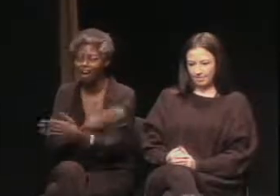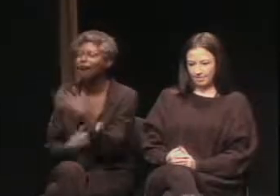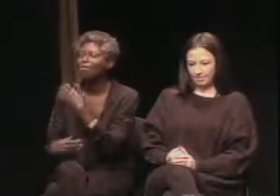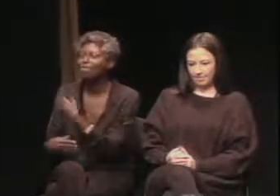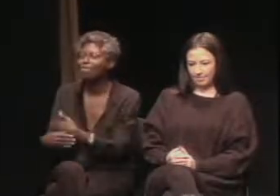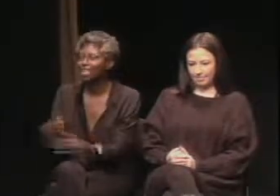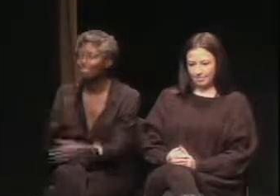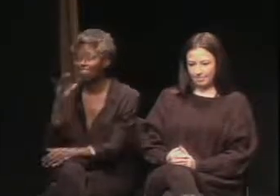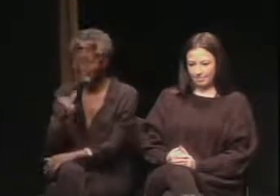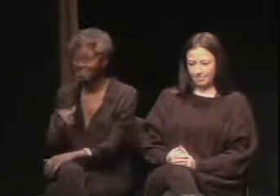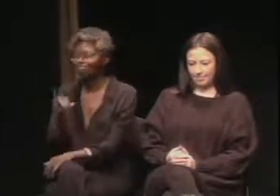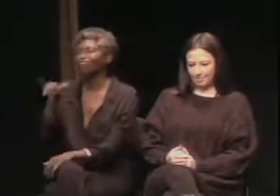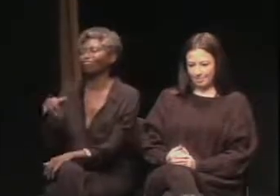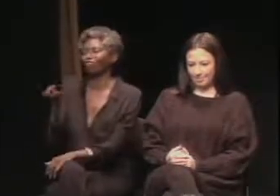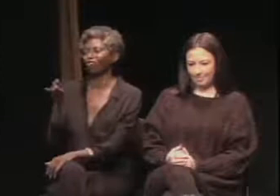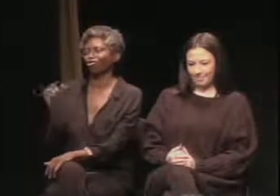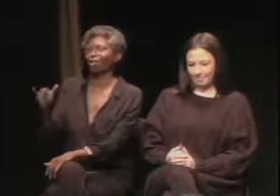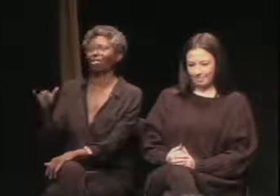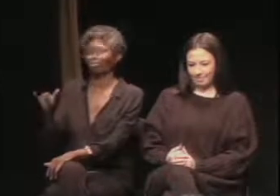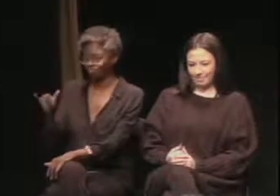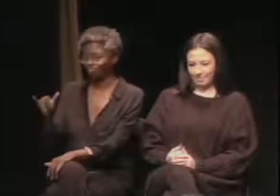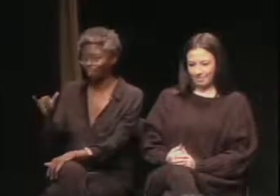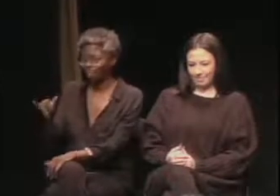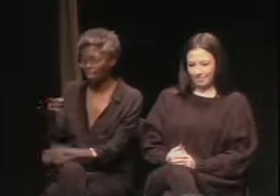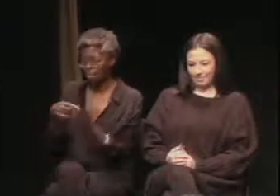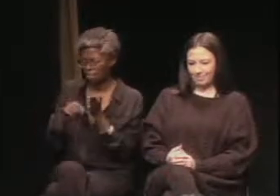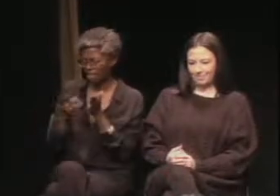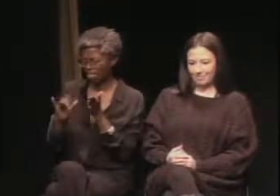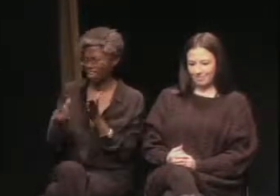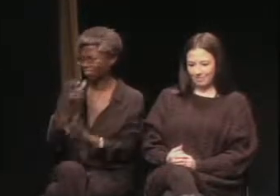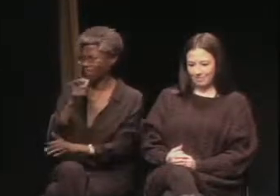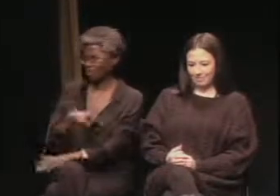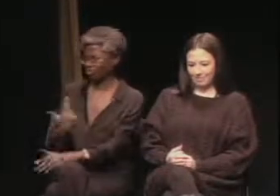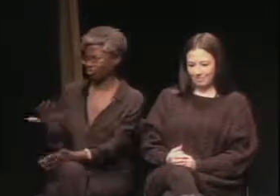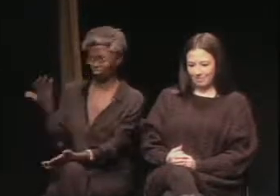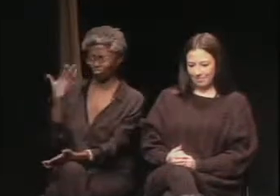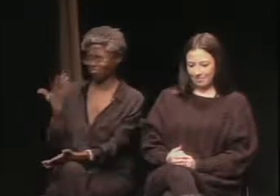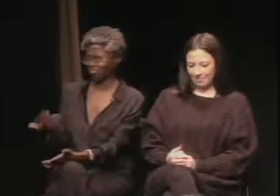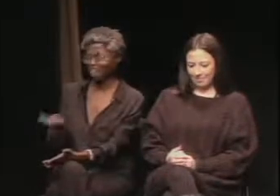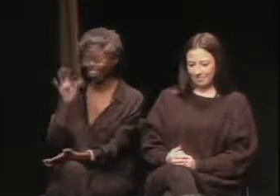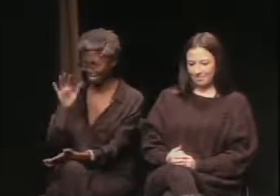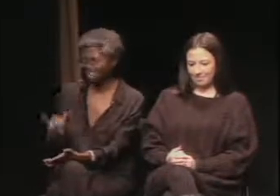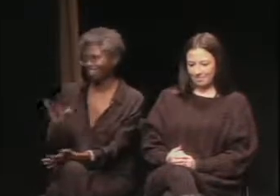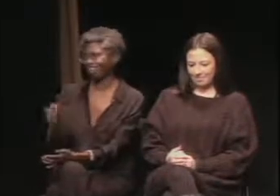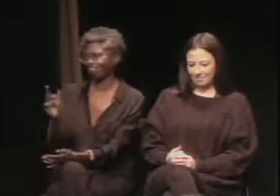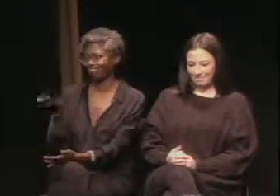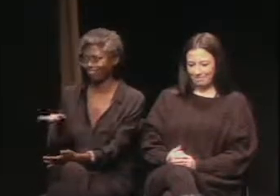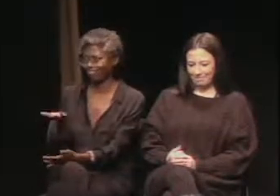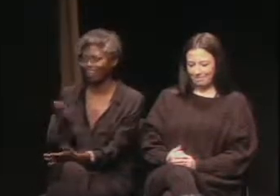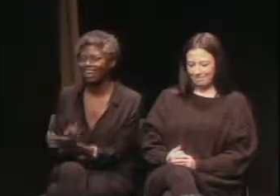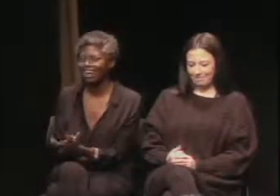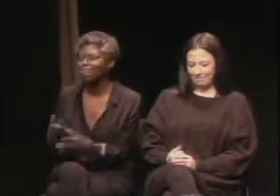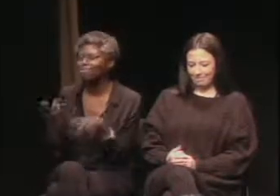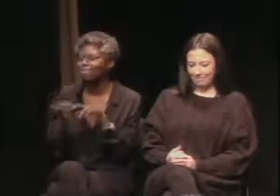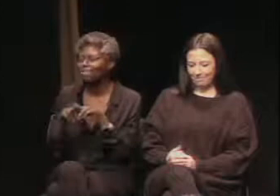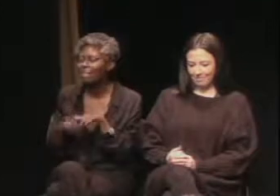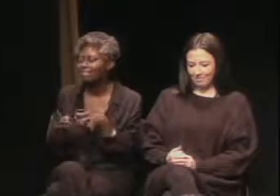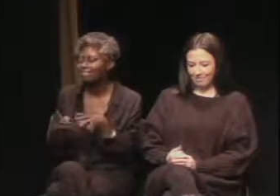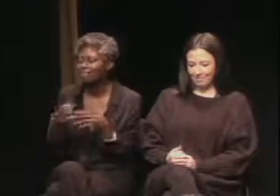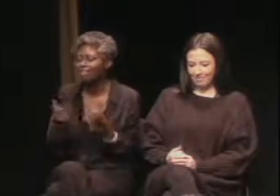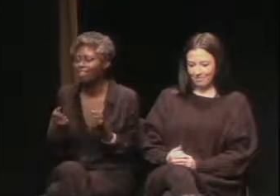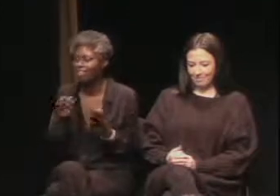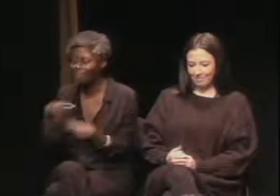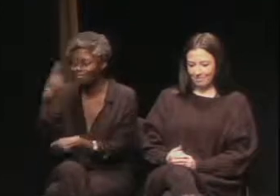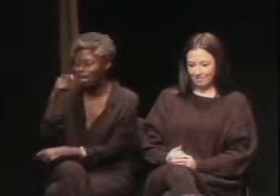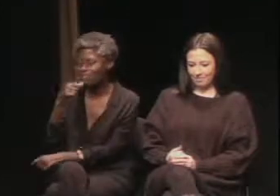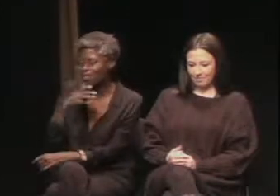is joy. Yeah. I don't have to pay for this. Yeah, yeah. This is it. You sit around, you get a bunch of black